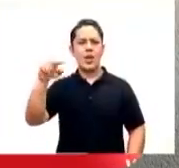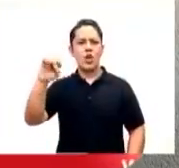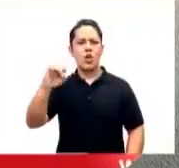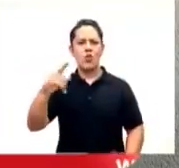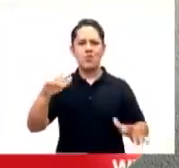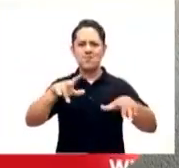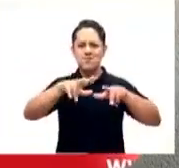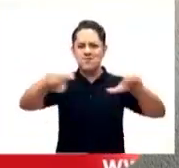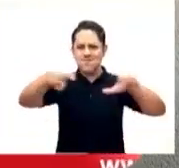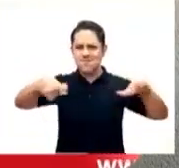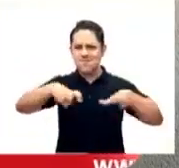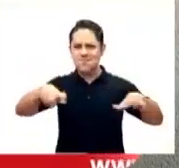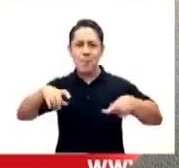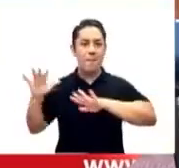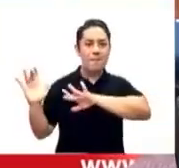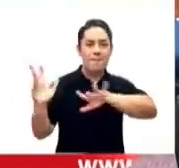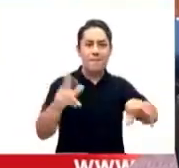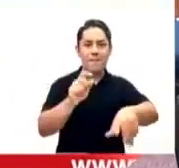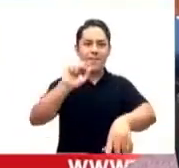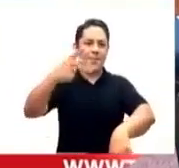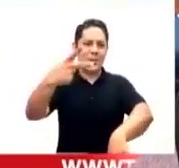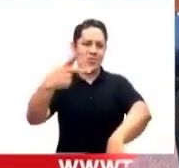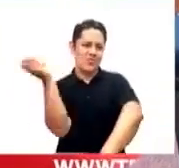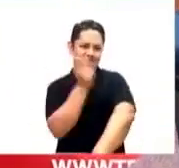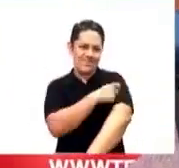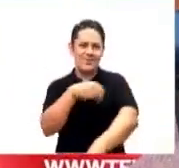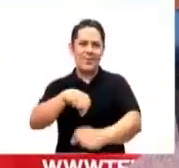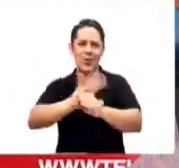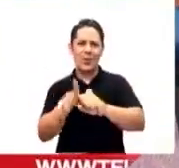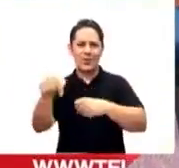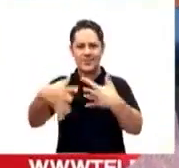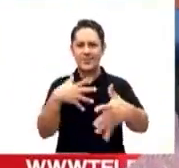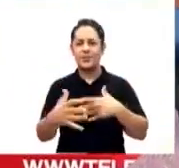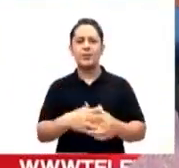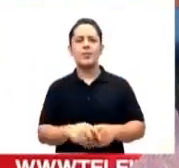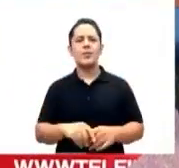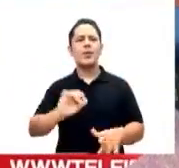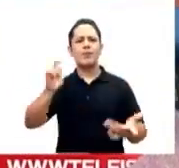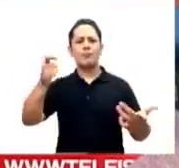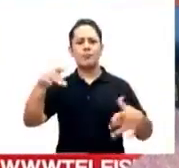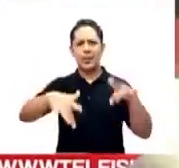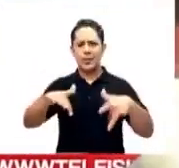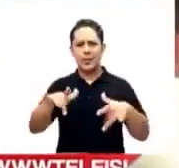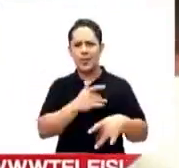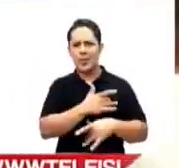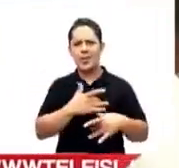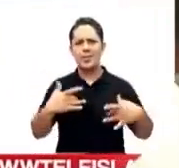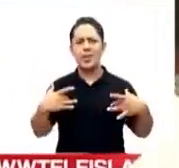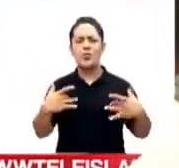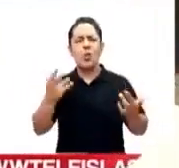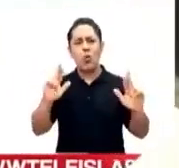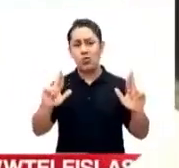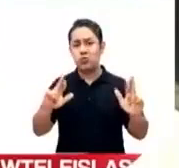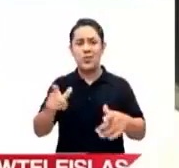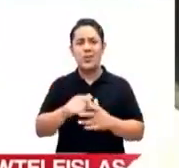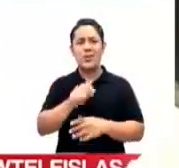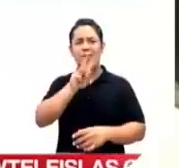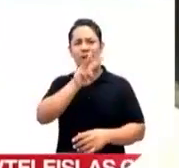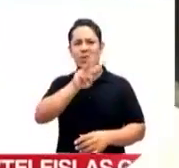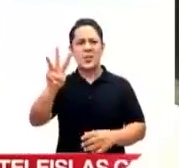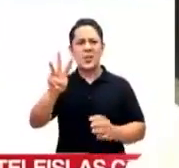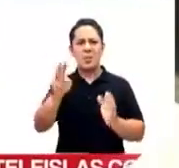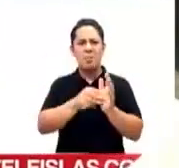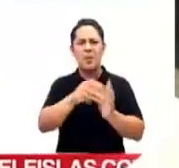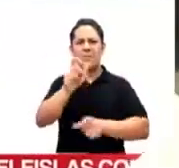Today, the convention center of the Hotel El Isleño was again the campus of the second stage of the mass vaccination sessions against COVID-19 in the